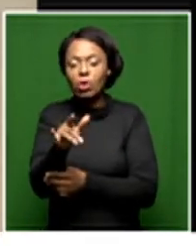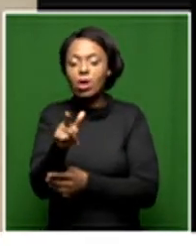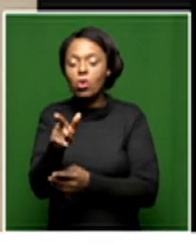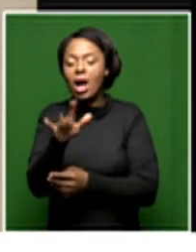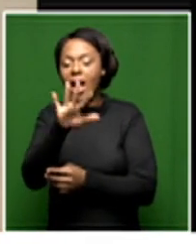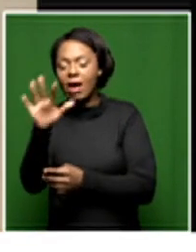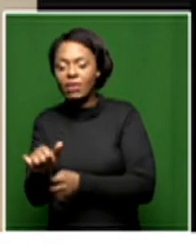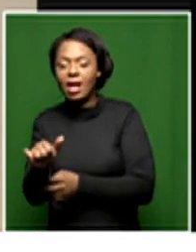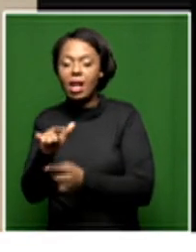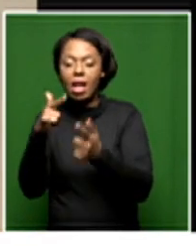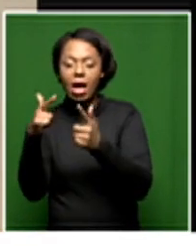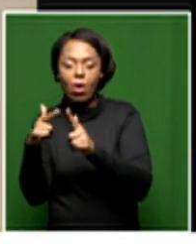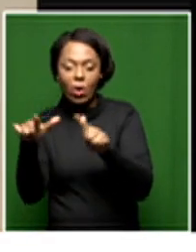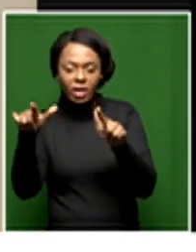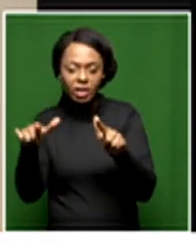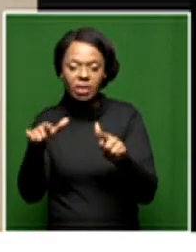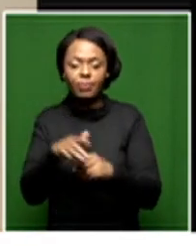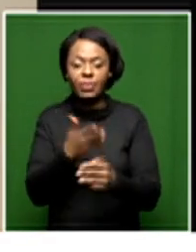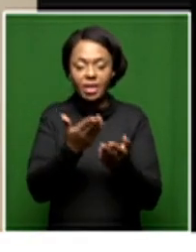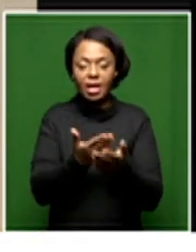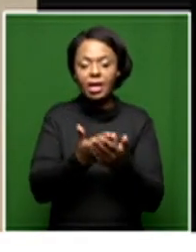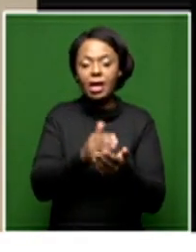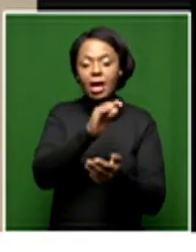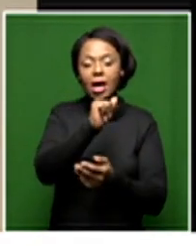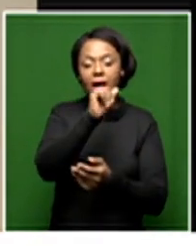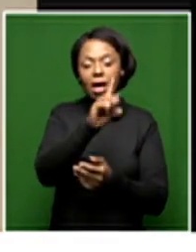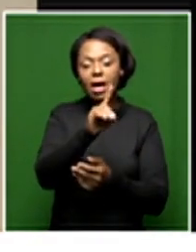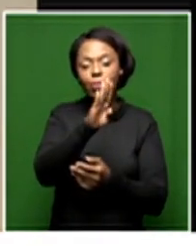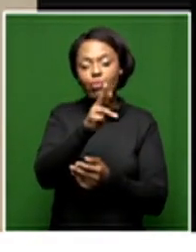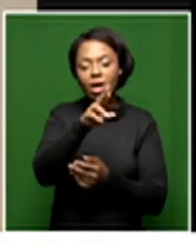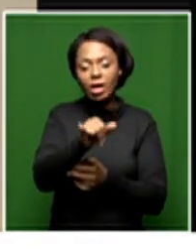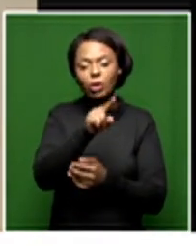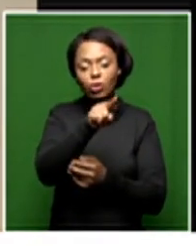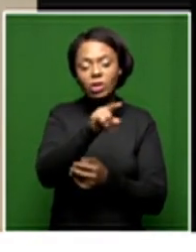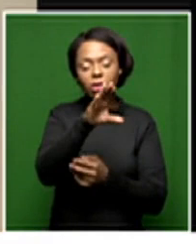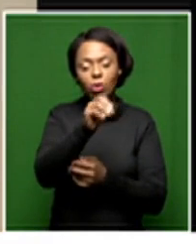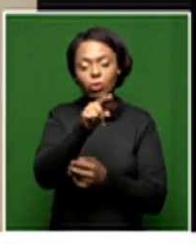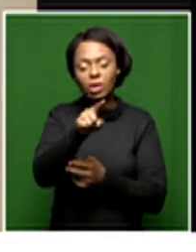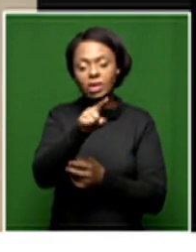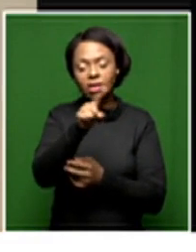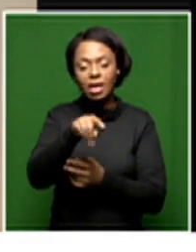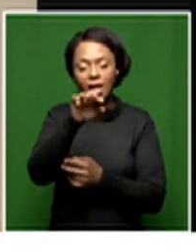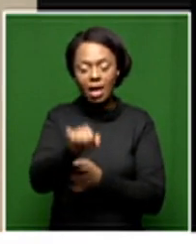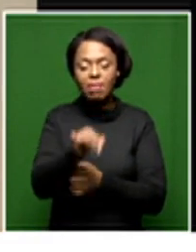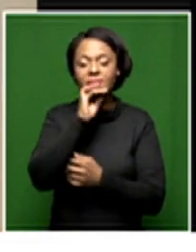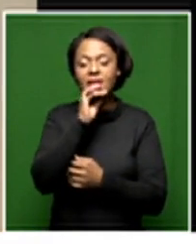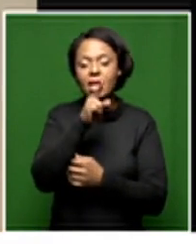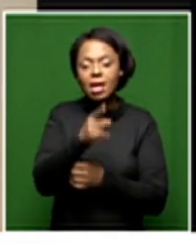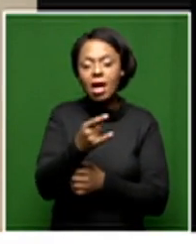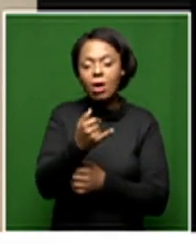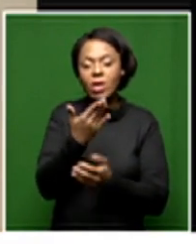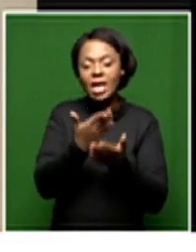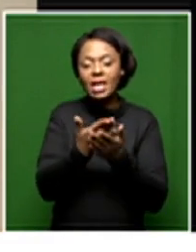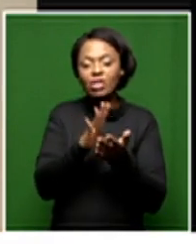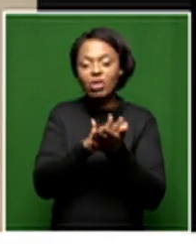Over there, when you go onto cadbury.co.za, you'll see that we've created a word translator that allows South Africans to translate